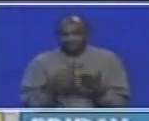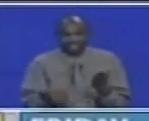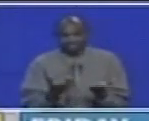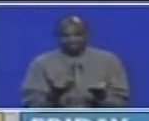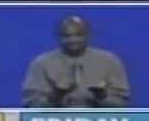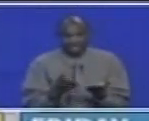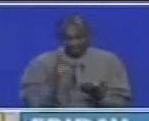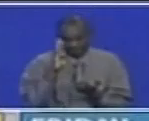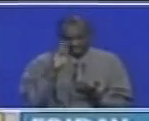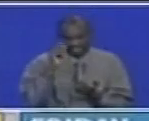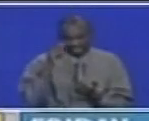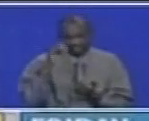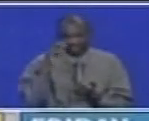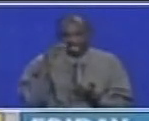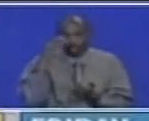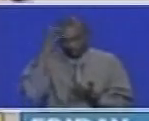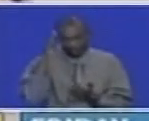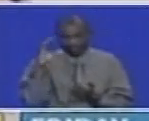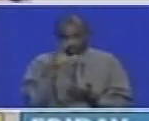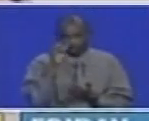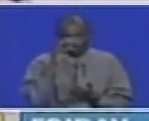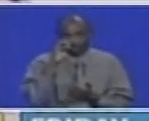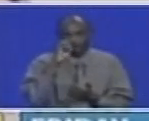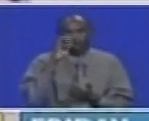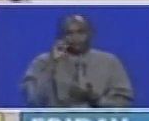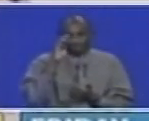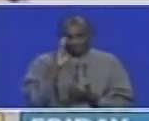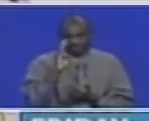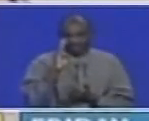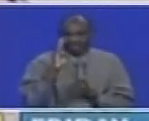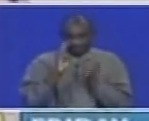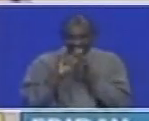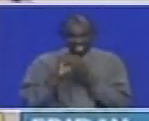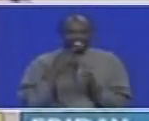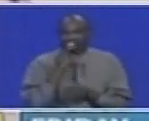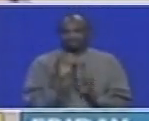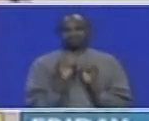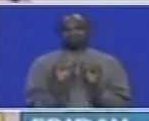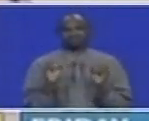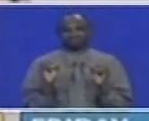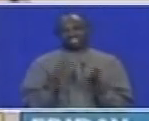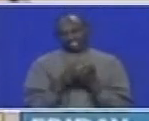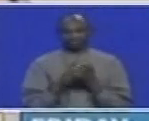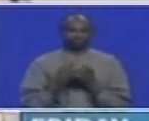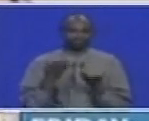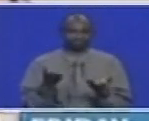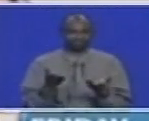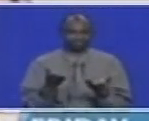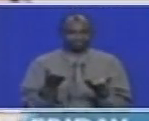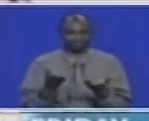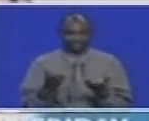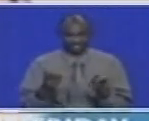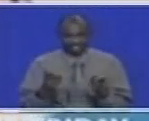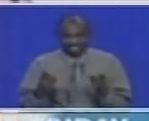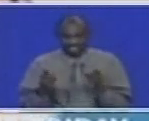Yeah. Betty, we say comb, comb. B is silent, just like we say bomb, not bomb. We also